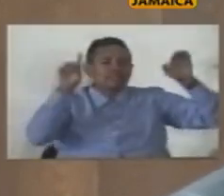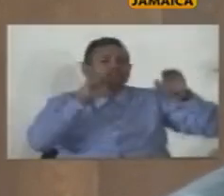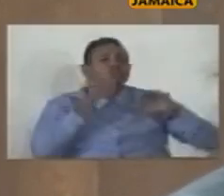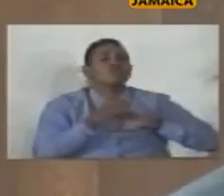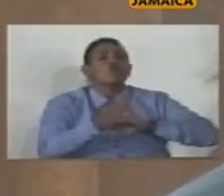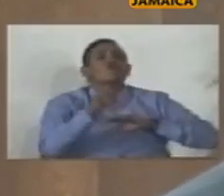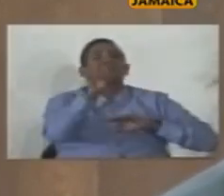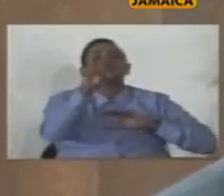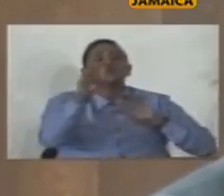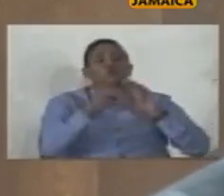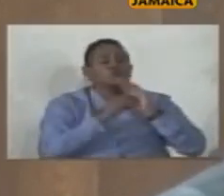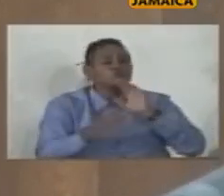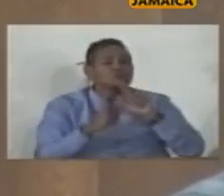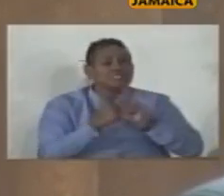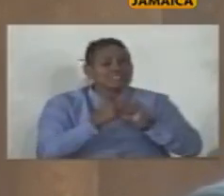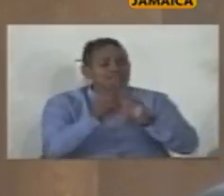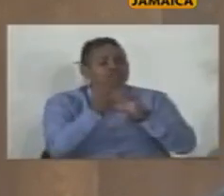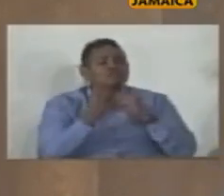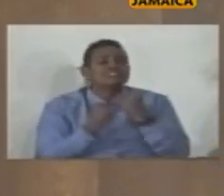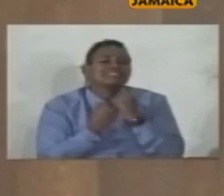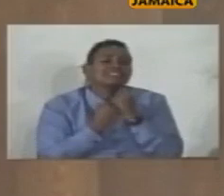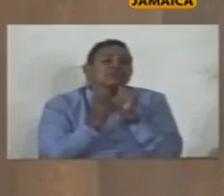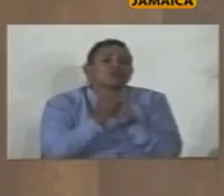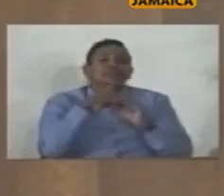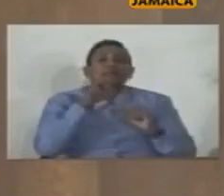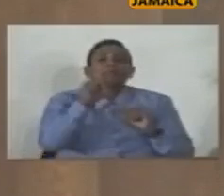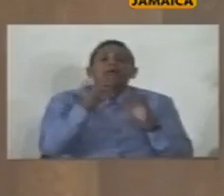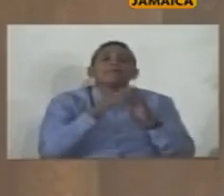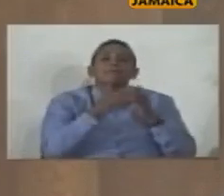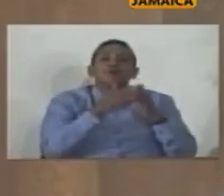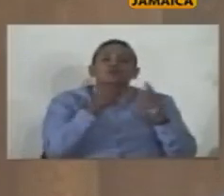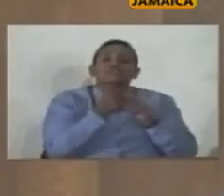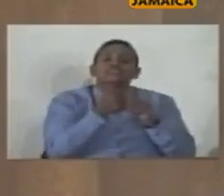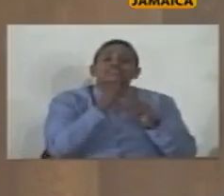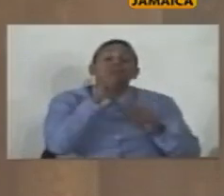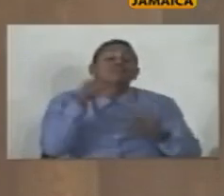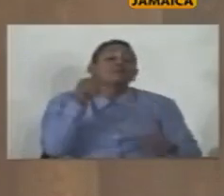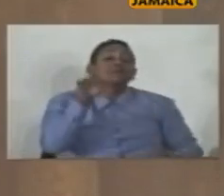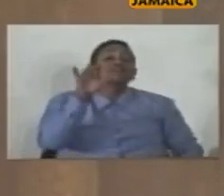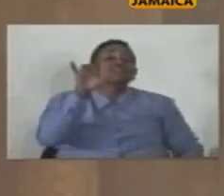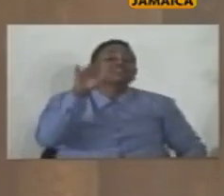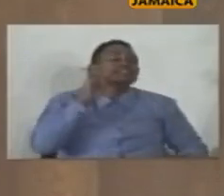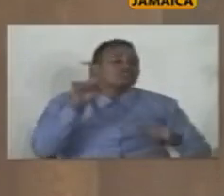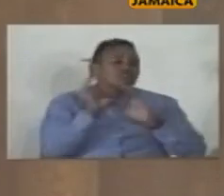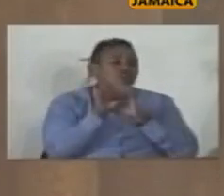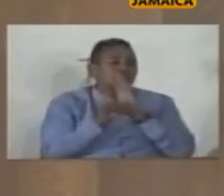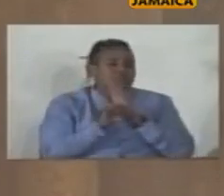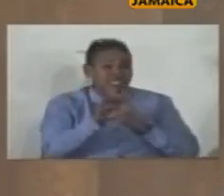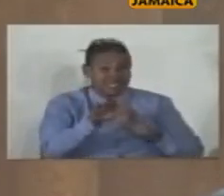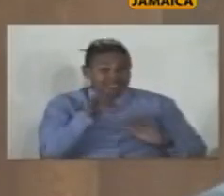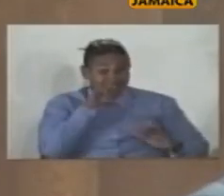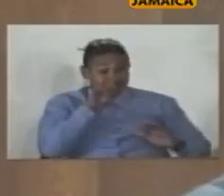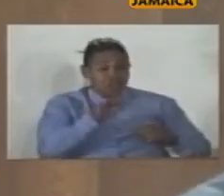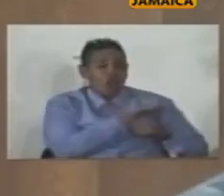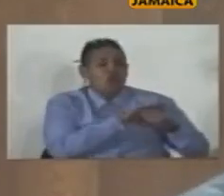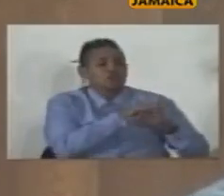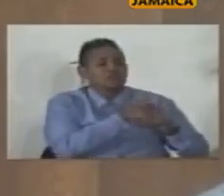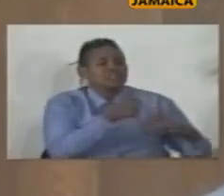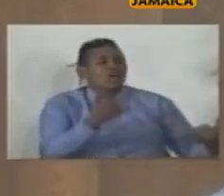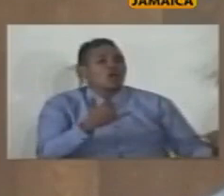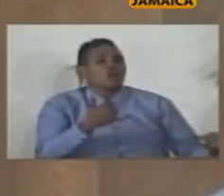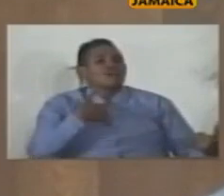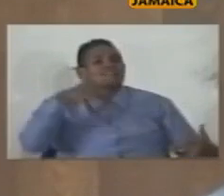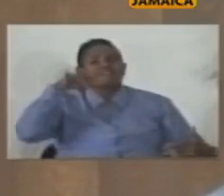200 students receive assistance with PEP books and payment for CSEC subjects. The constituency currently has